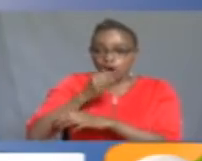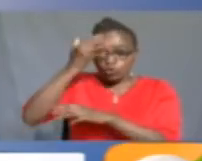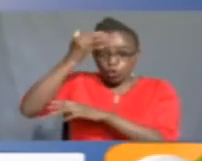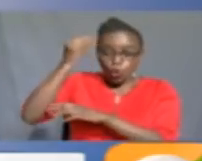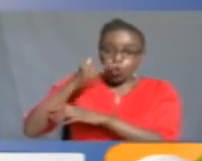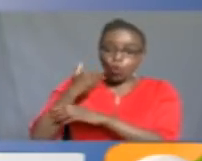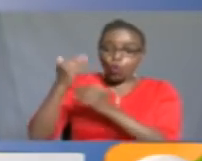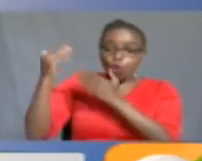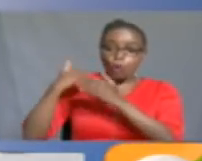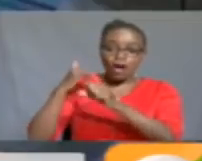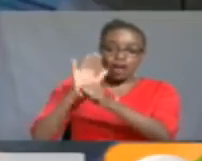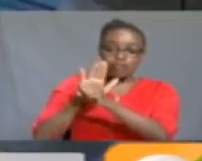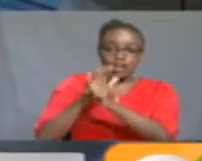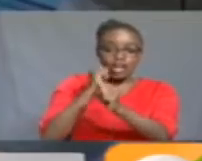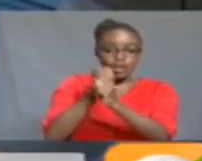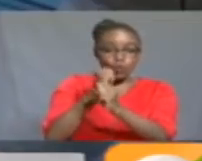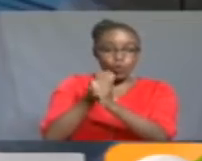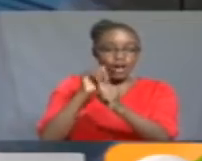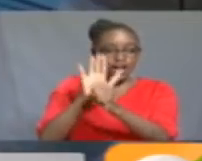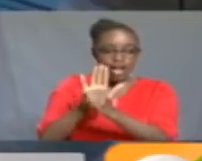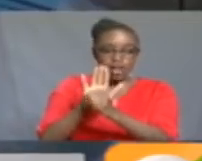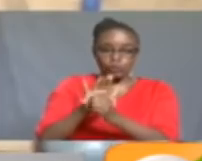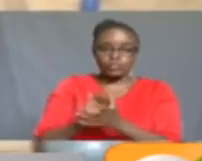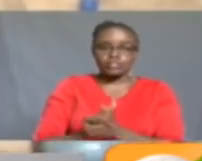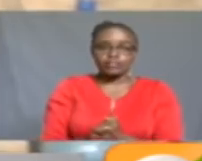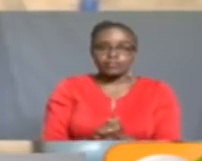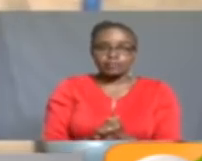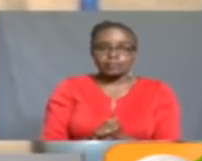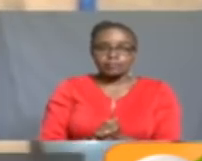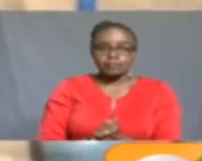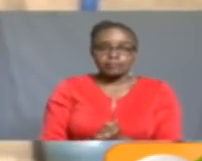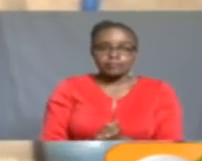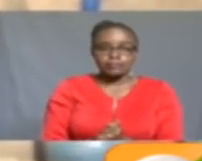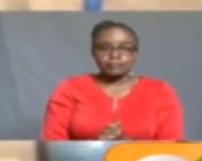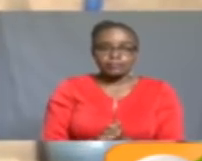hope and so much to do. Marianne Nyambura, Citizen TV, Nakuru.